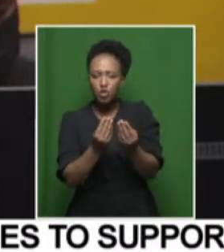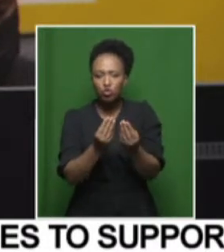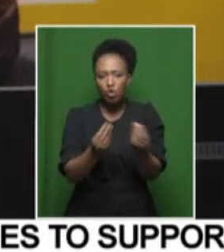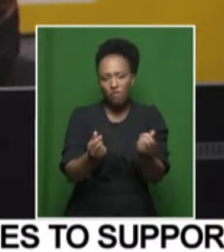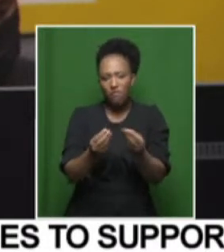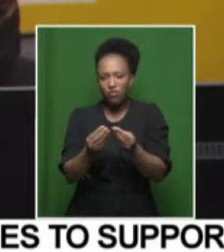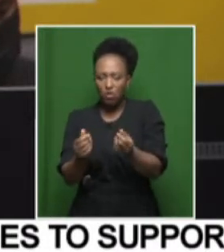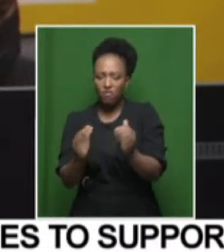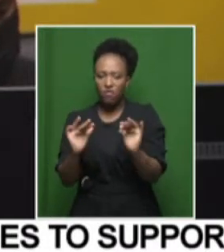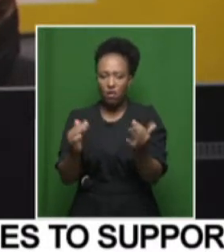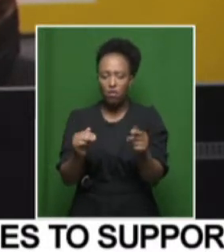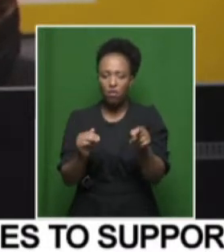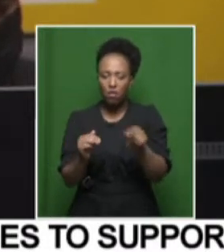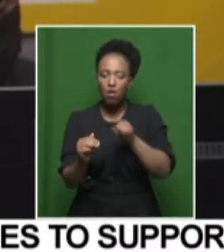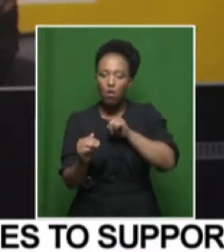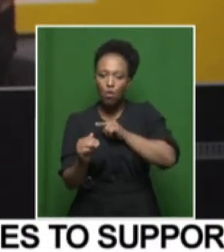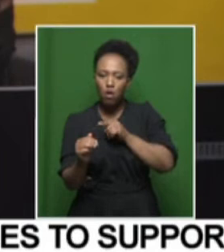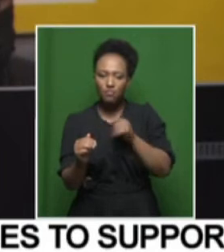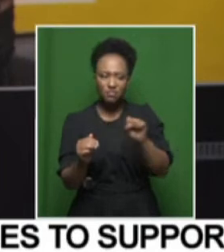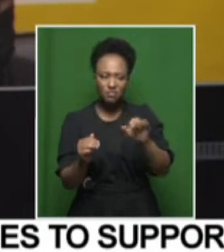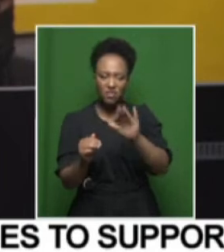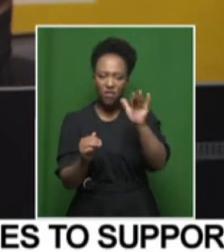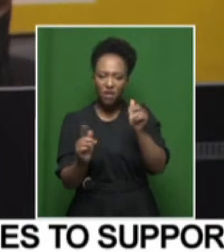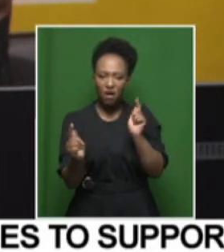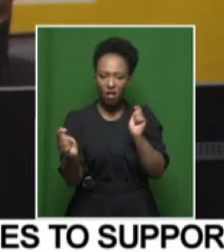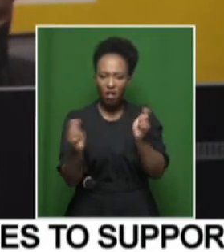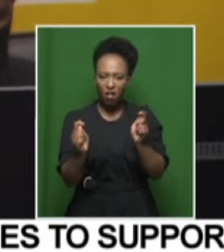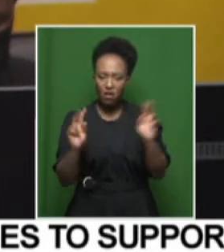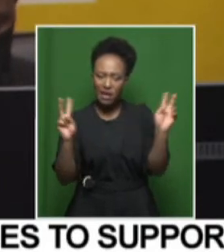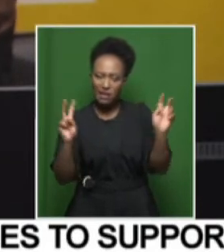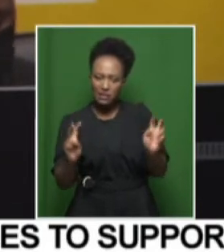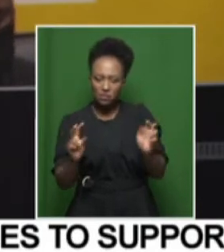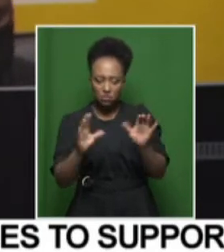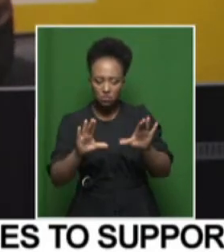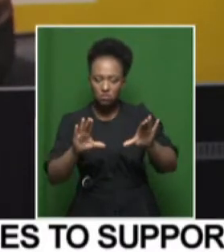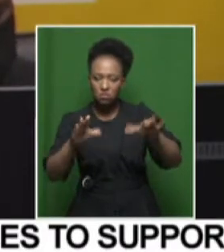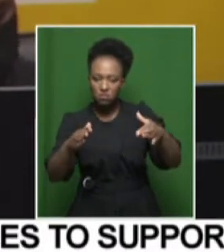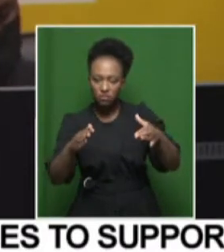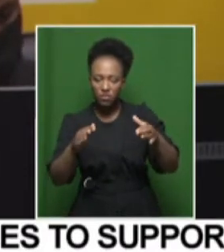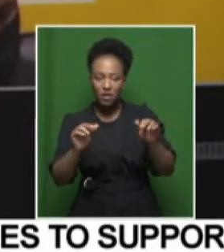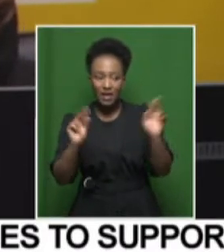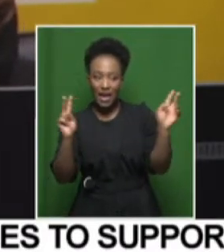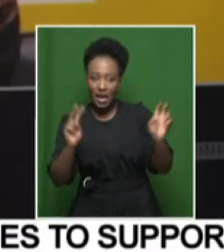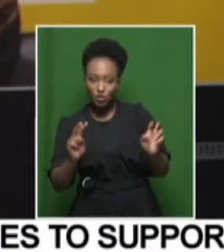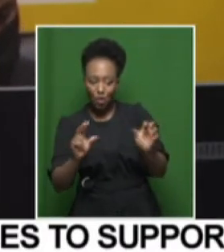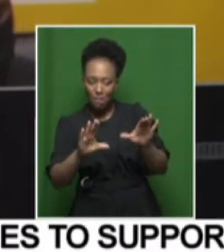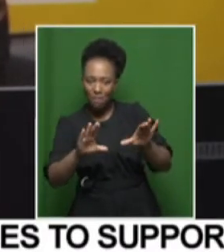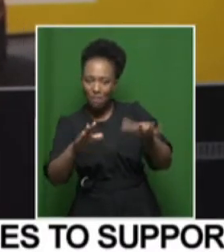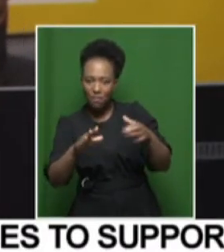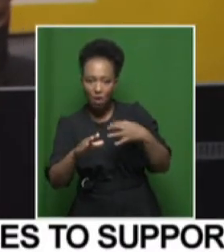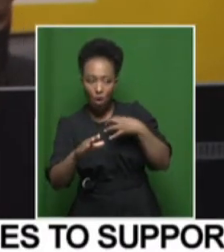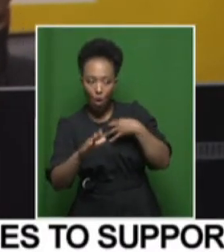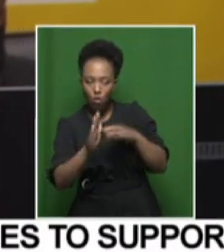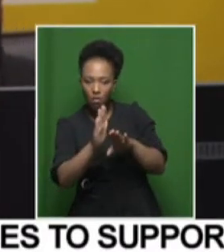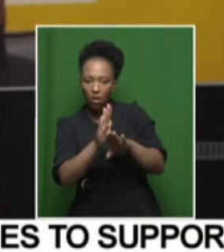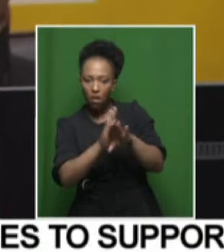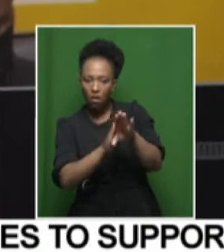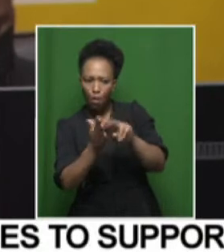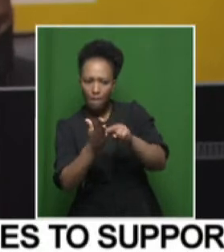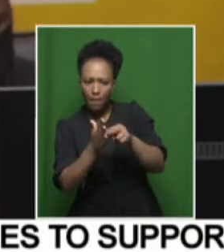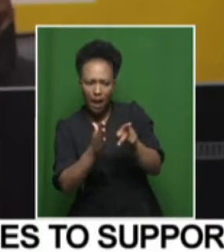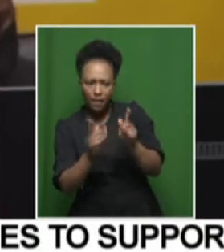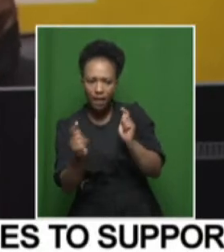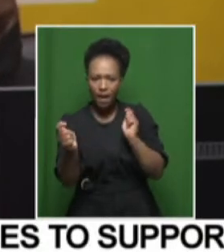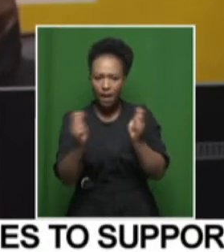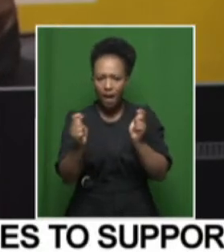on continued progress to reform South Africa's electricity sector and Eskom's own progress on its turnaround plan